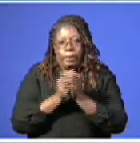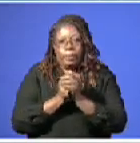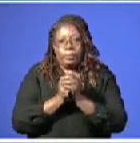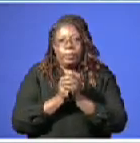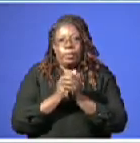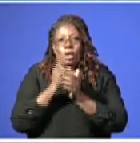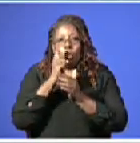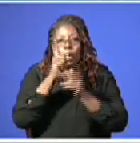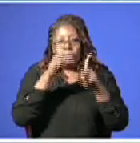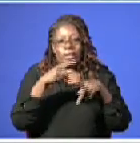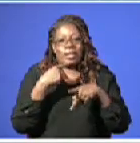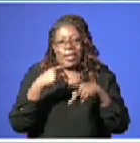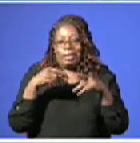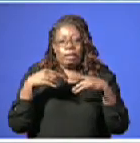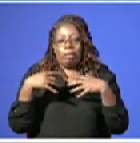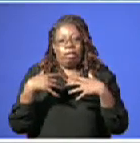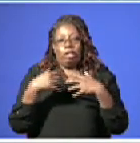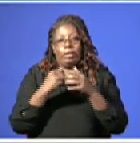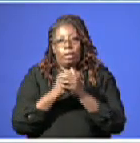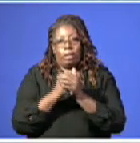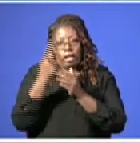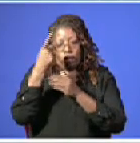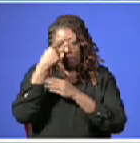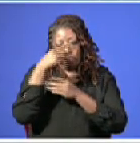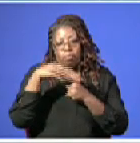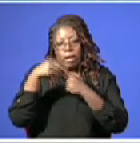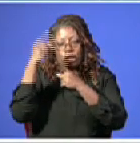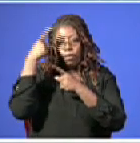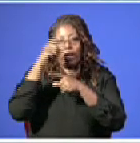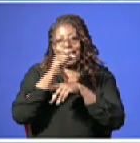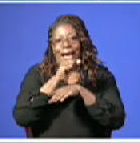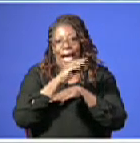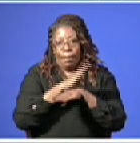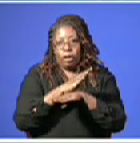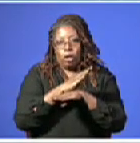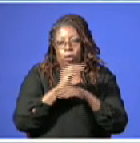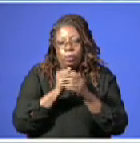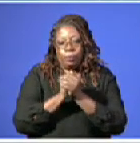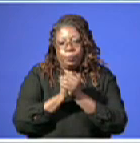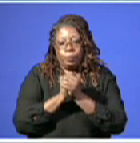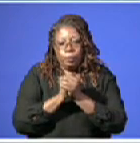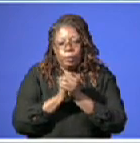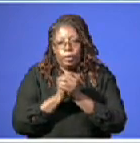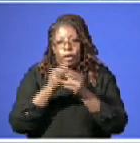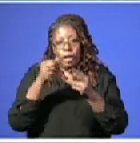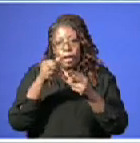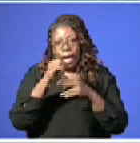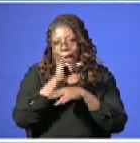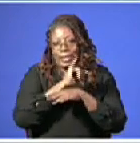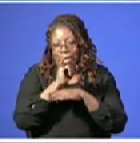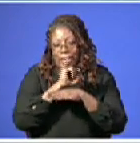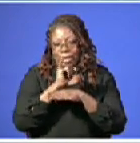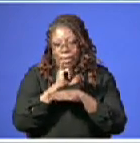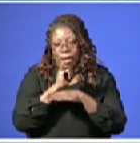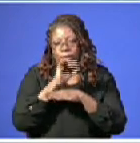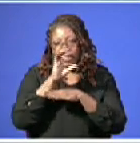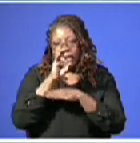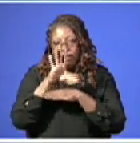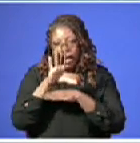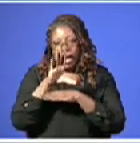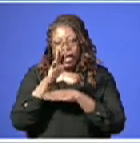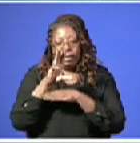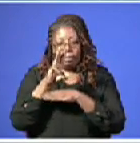especially for the Abacos. Hurricane Isaias, although inferior in size, packing winds up to 75 miles per hour.